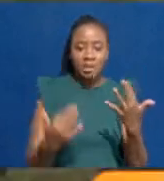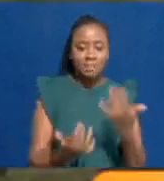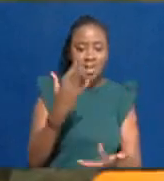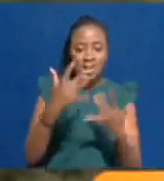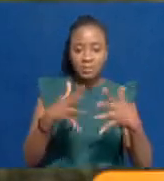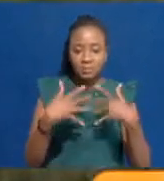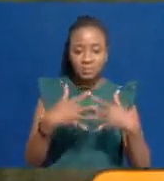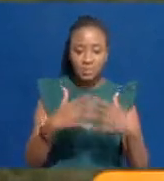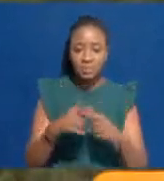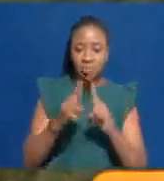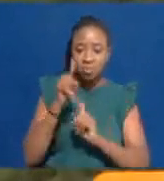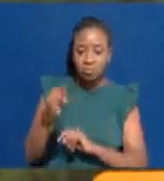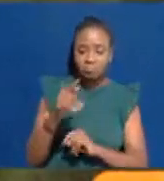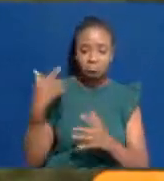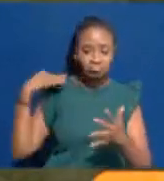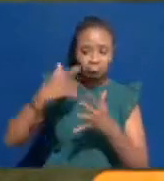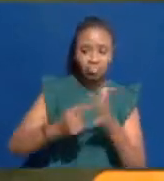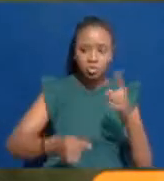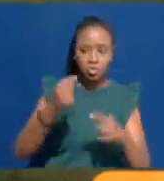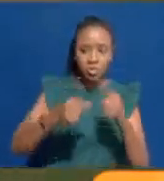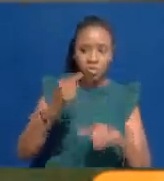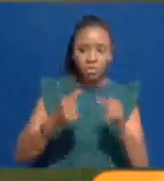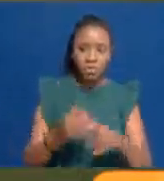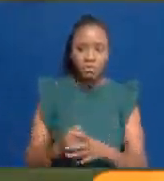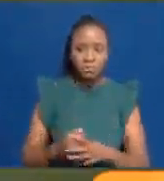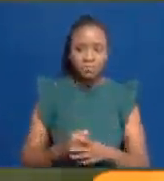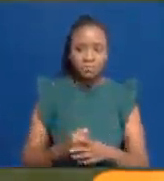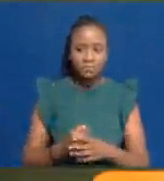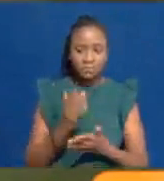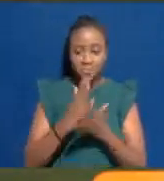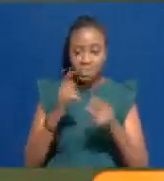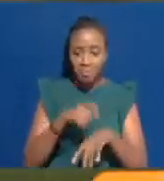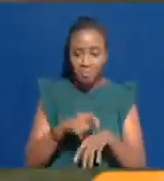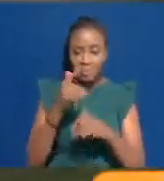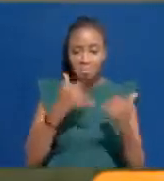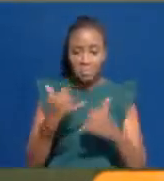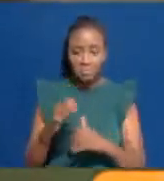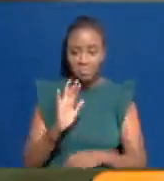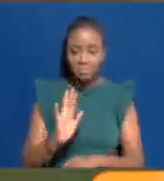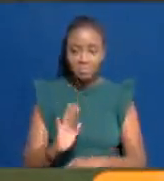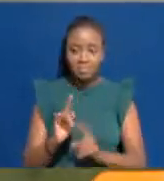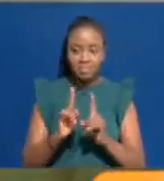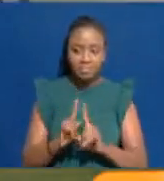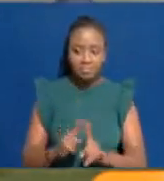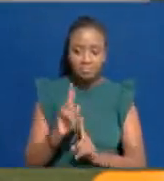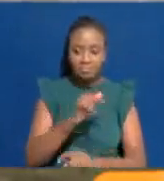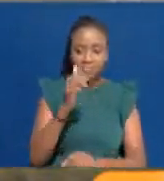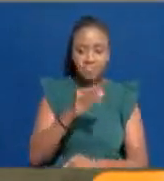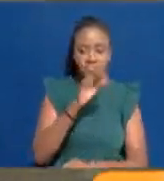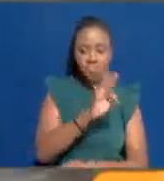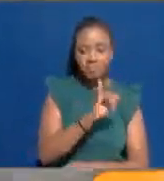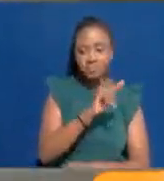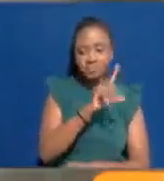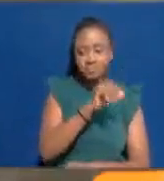The eight-time world champion and now racing part-time beat championship leader Kale Rovanperä of Finland by